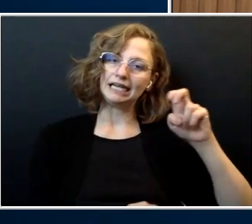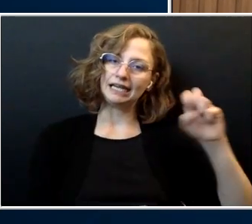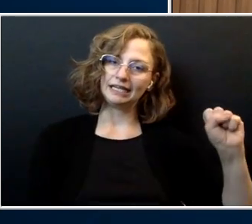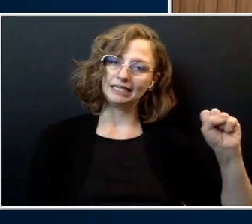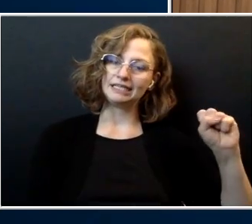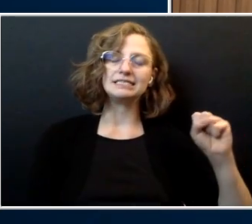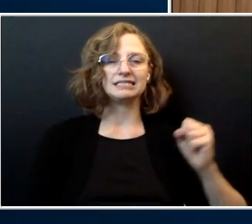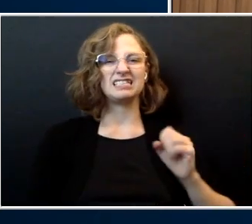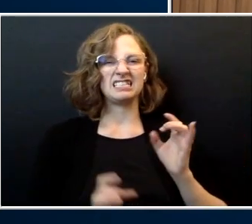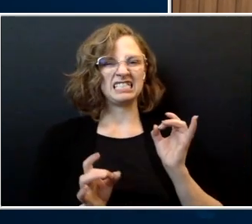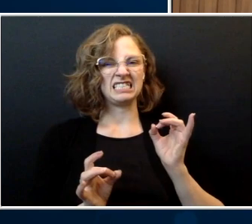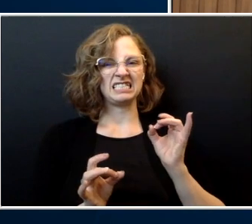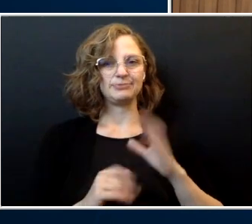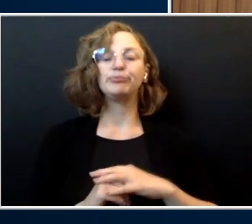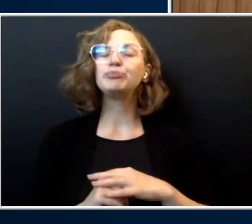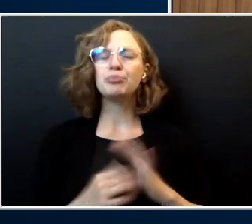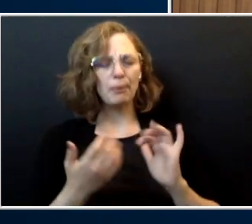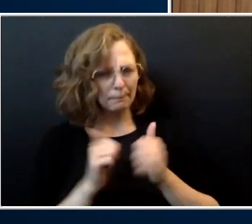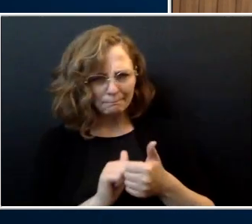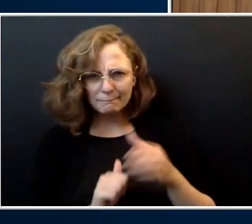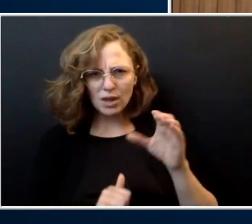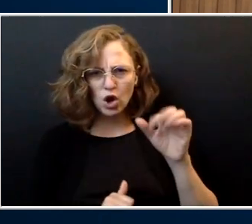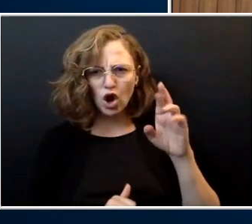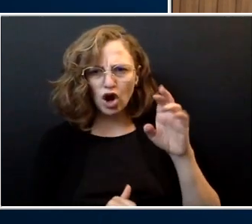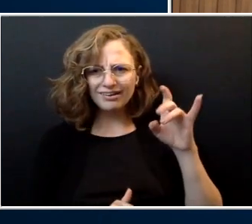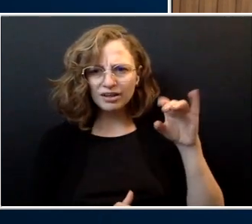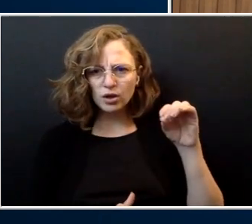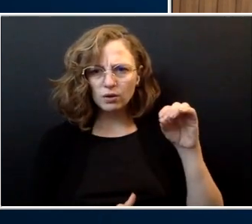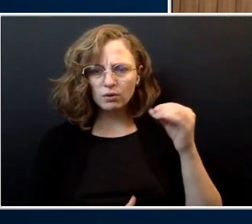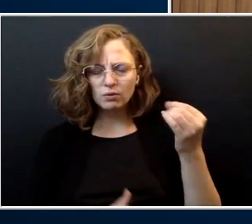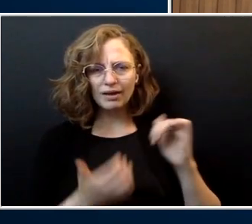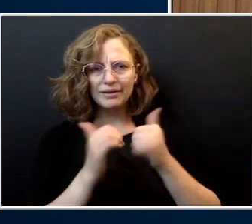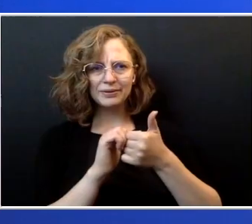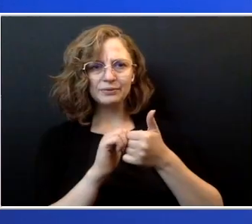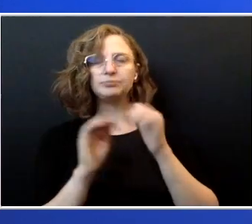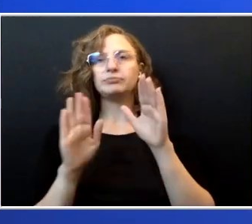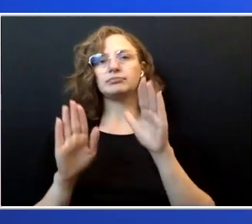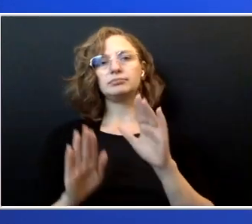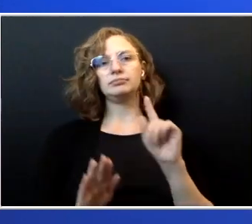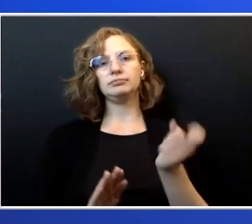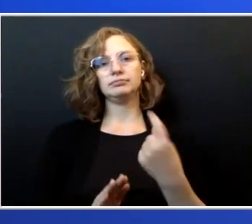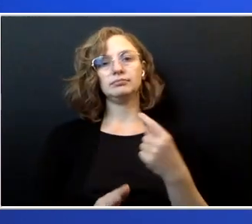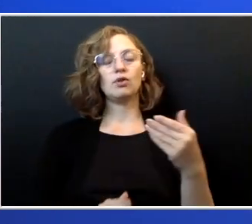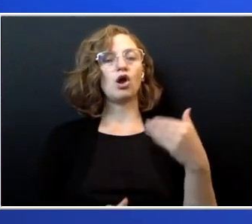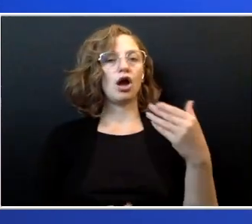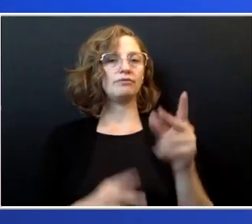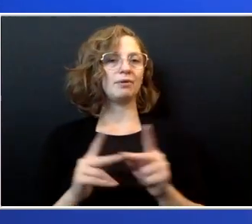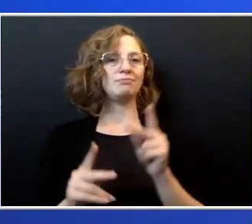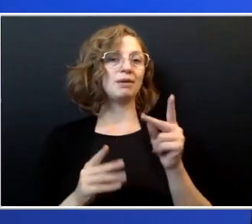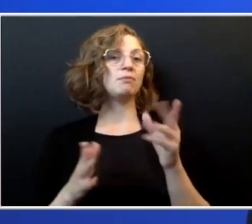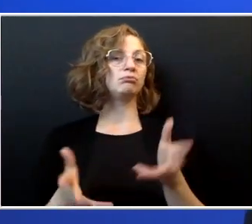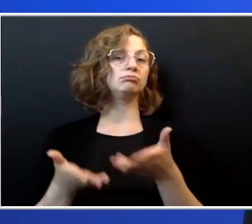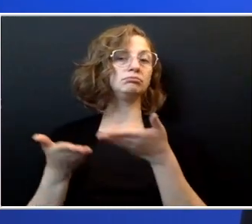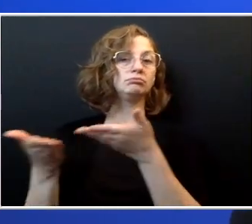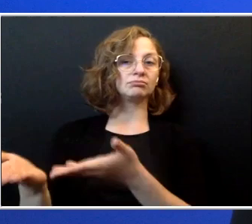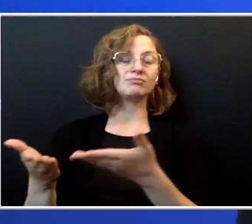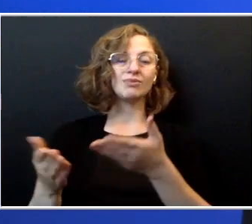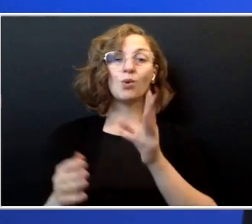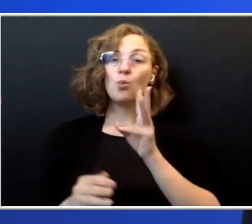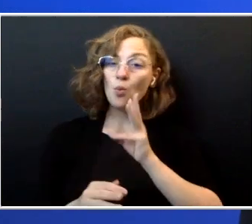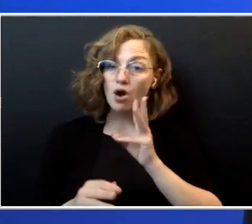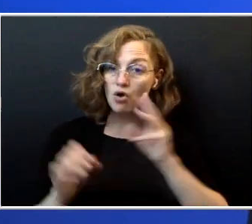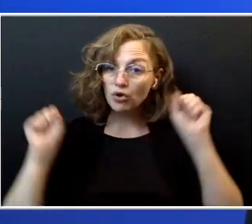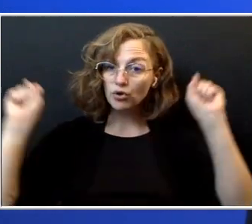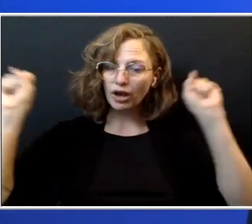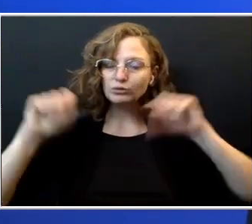in? Yeah, that's a great question. A lot of times we will recommend water exercise or non-weight bearing exercise because it does